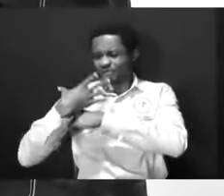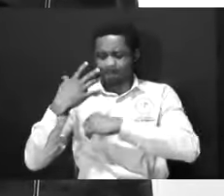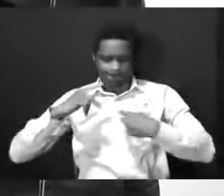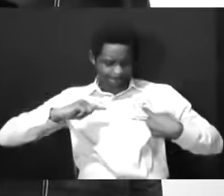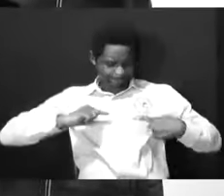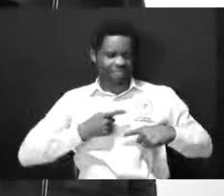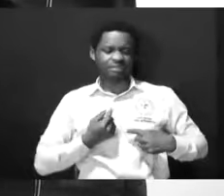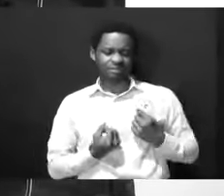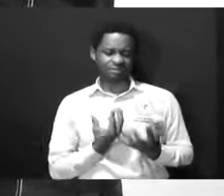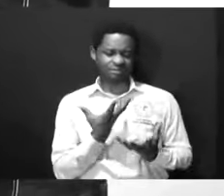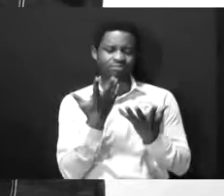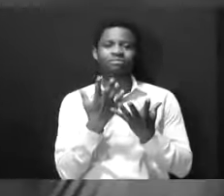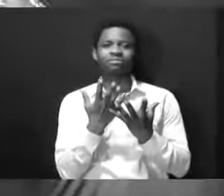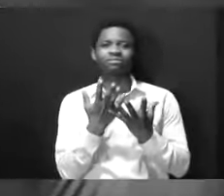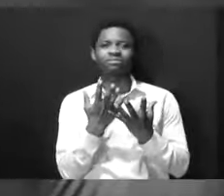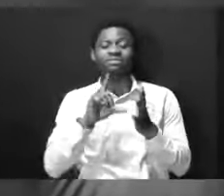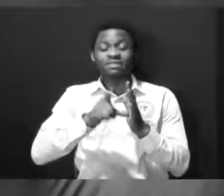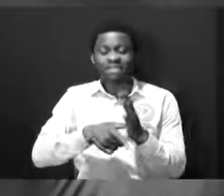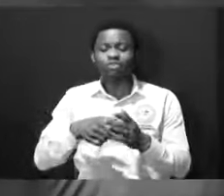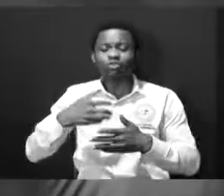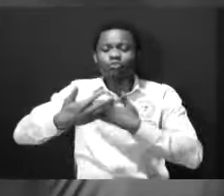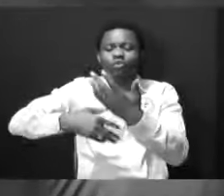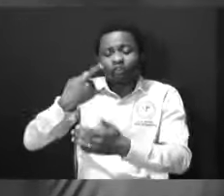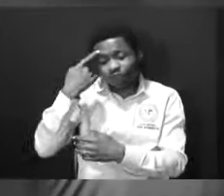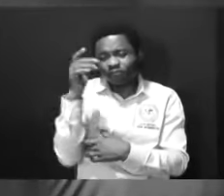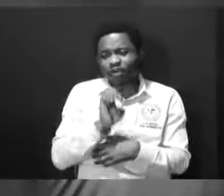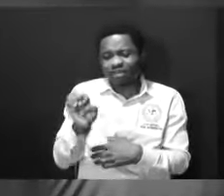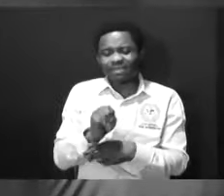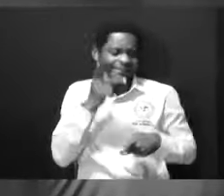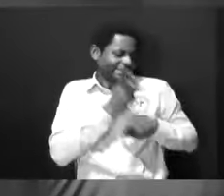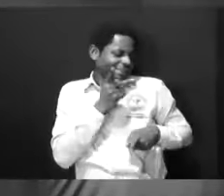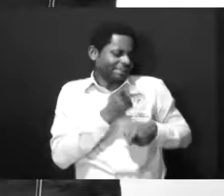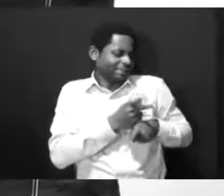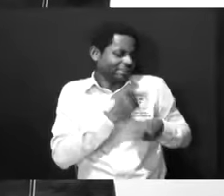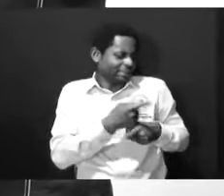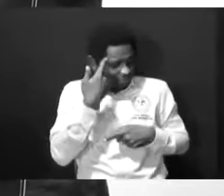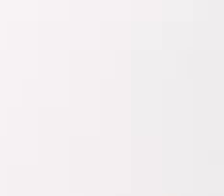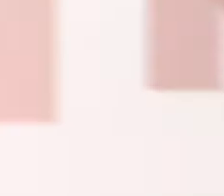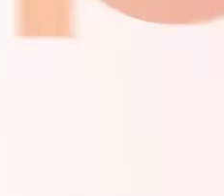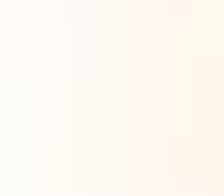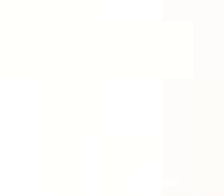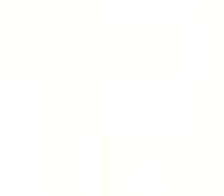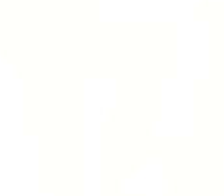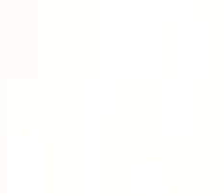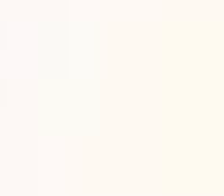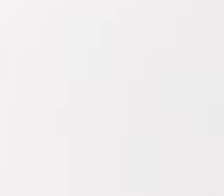if you don't take care, you carry it for the rest of your life. It's one way.